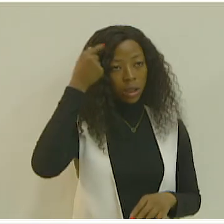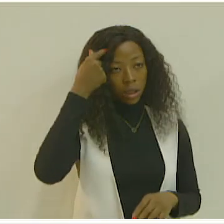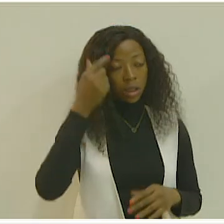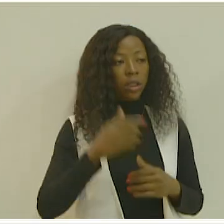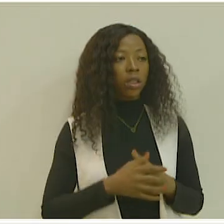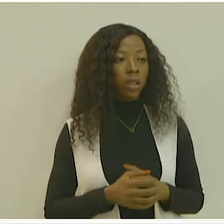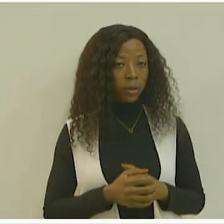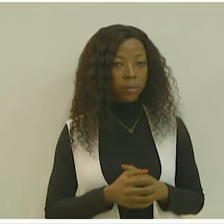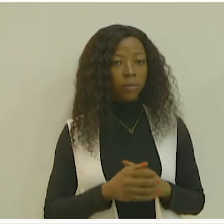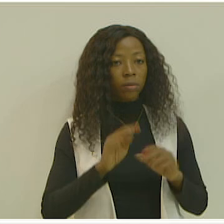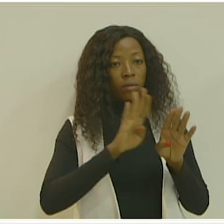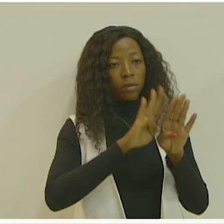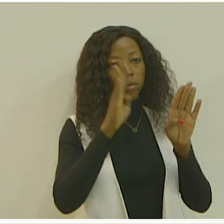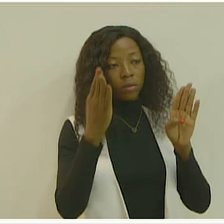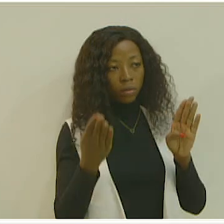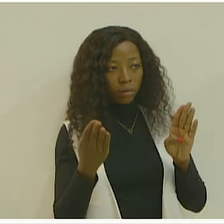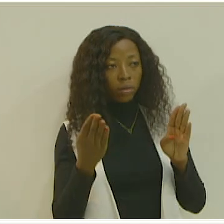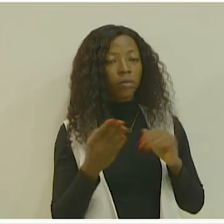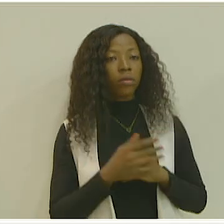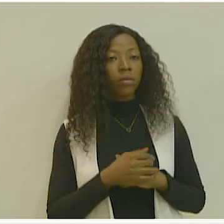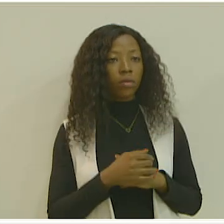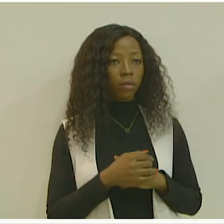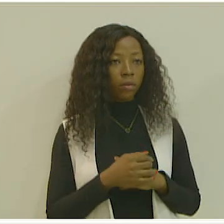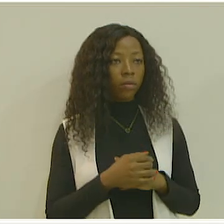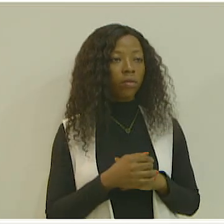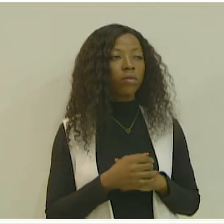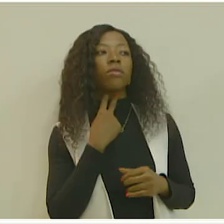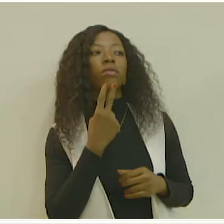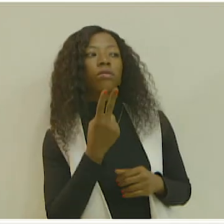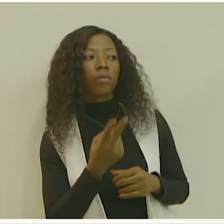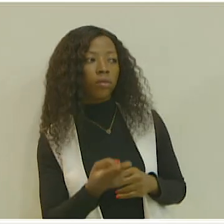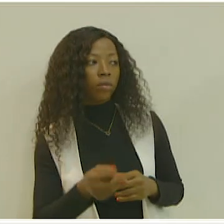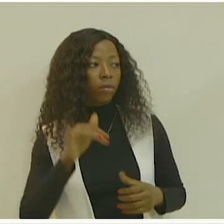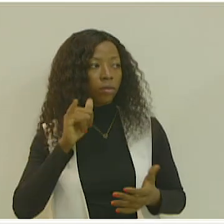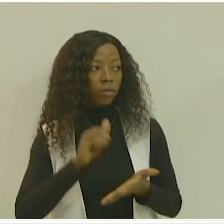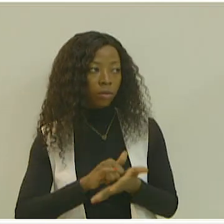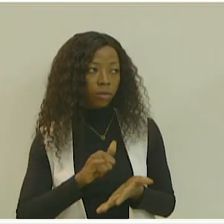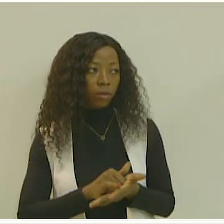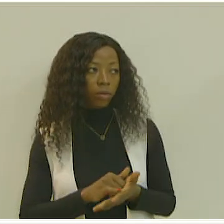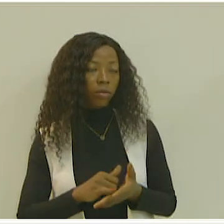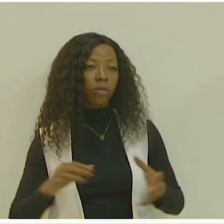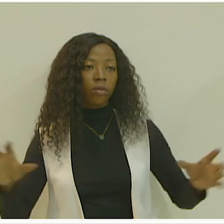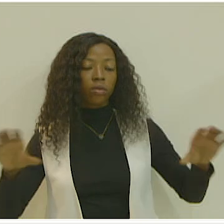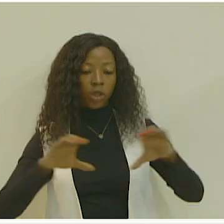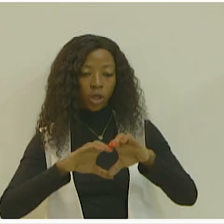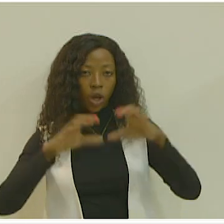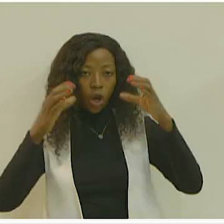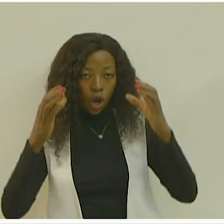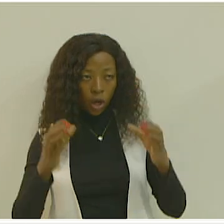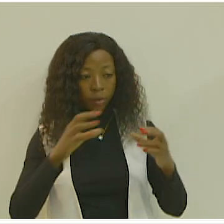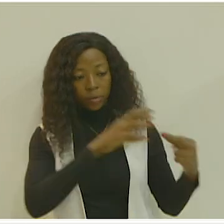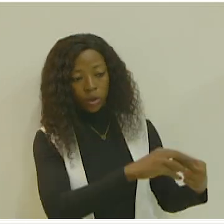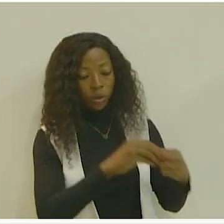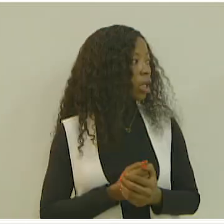and the opening of this life of Parliament, if we make pronouncement at Parliament, it say it will put together a committee for look at the electoral system